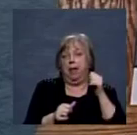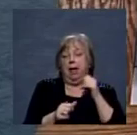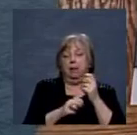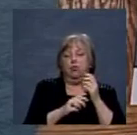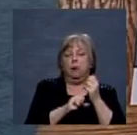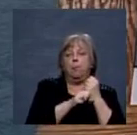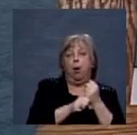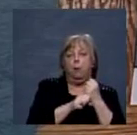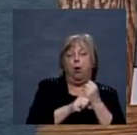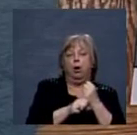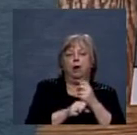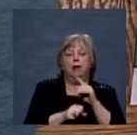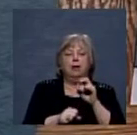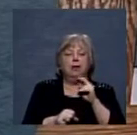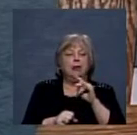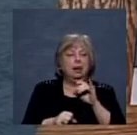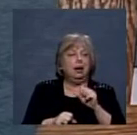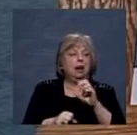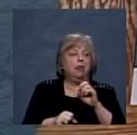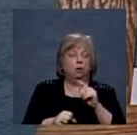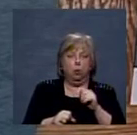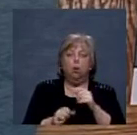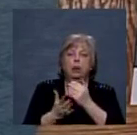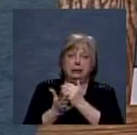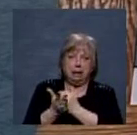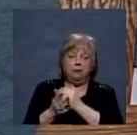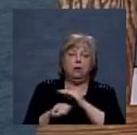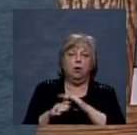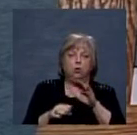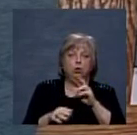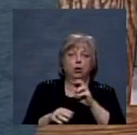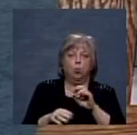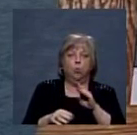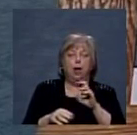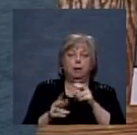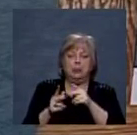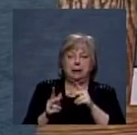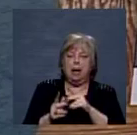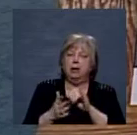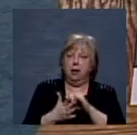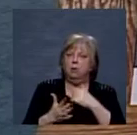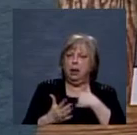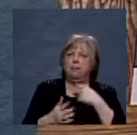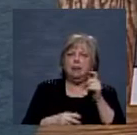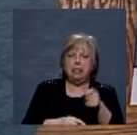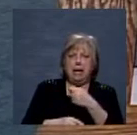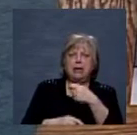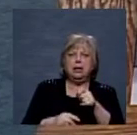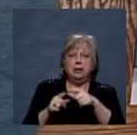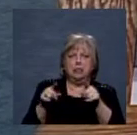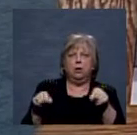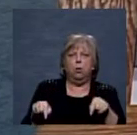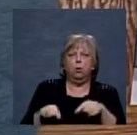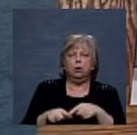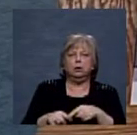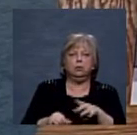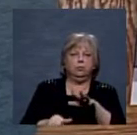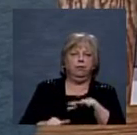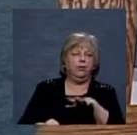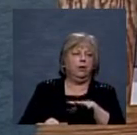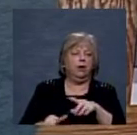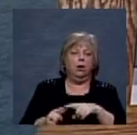The tennis court lists on your website, and that's why I wanted him to pull it up, that there's tennis courts there. Well,